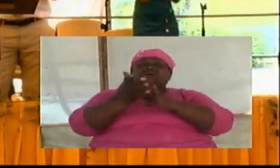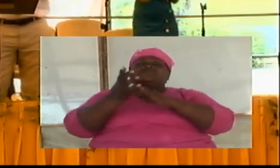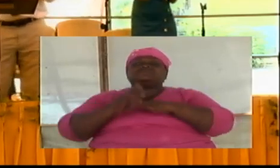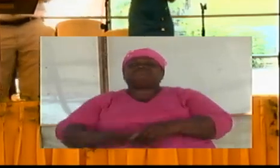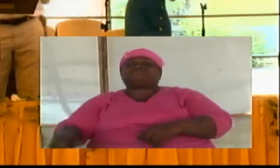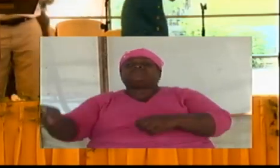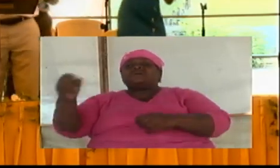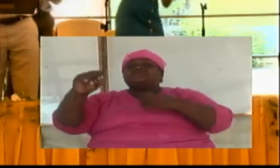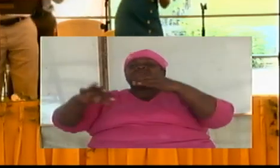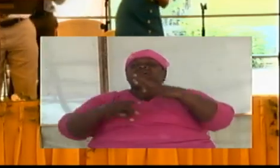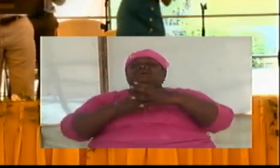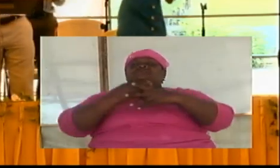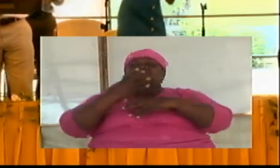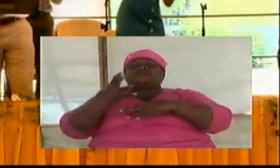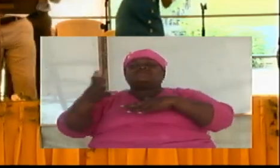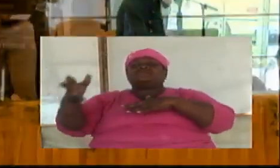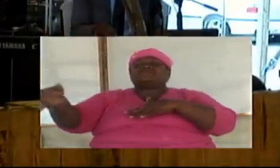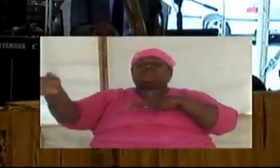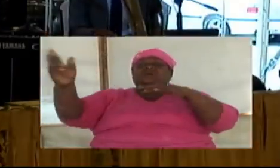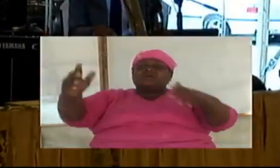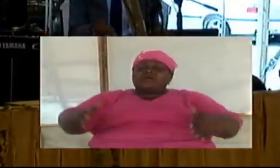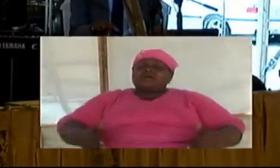To the fountain of